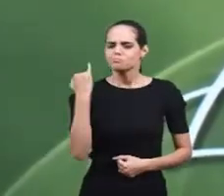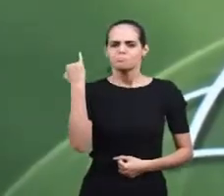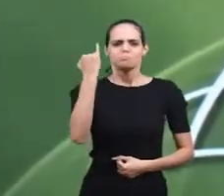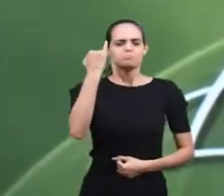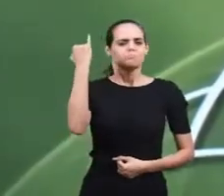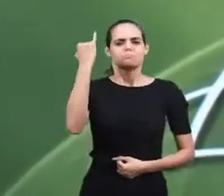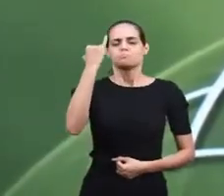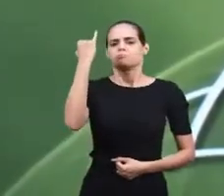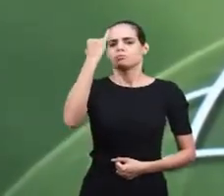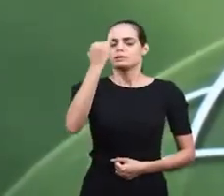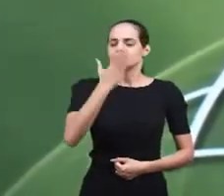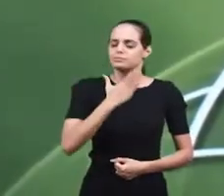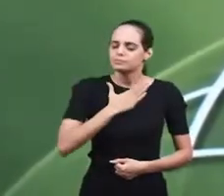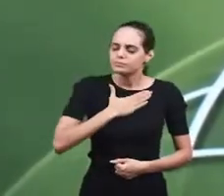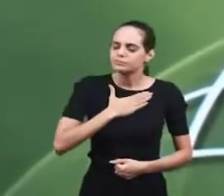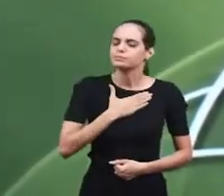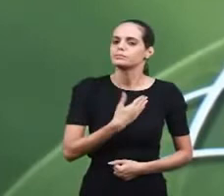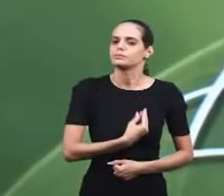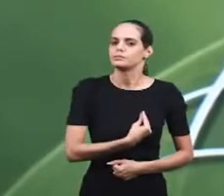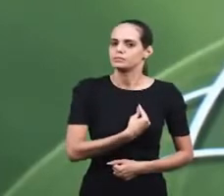is of vital importance